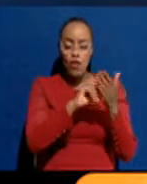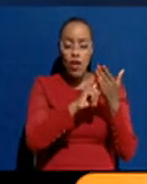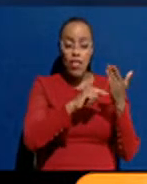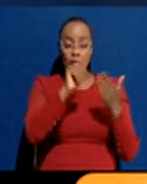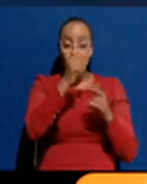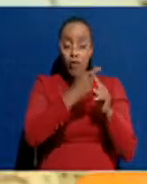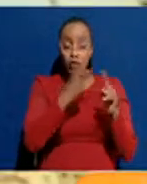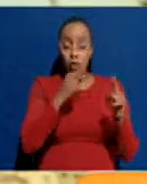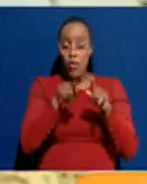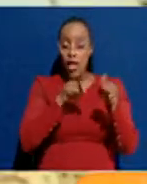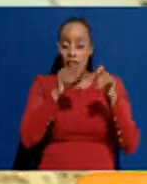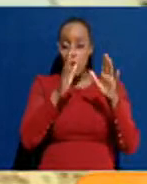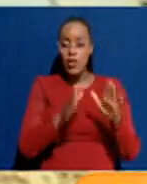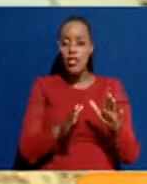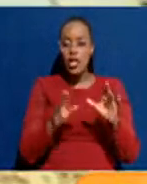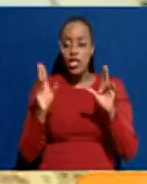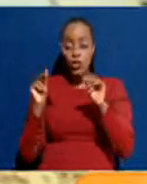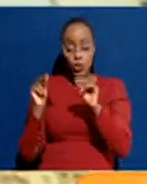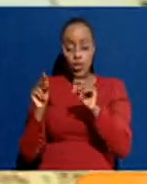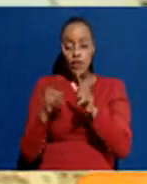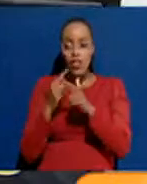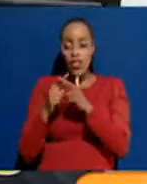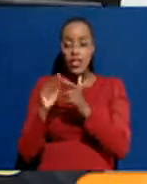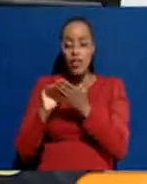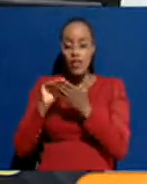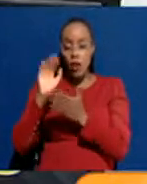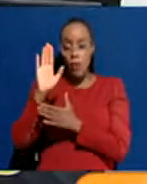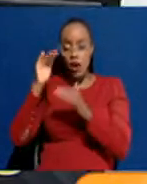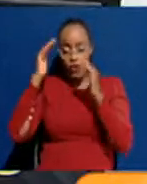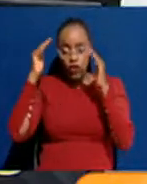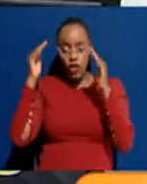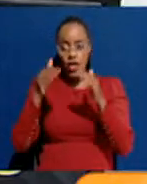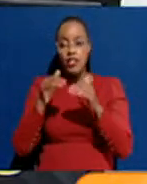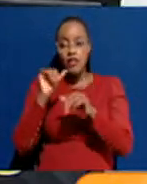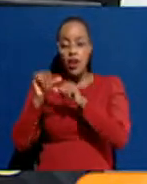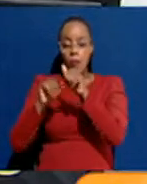from the regulator. Okay, all right. We'll get to more about this conversation.